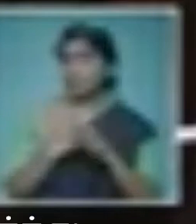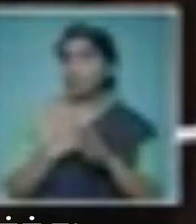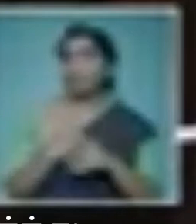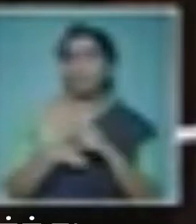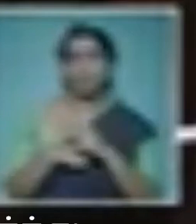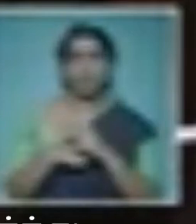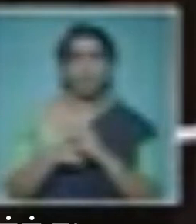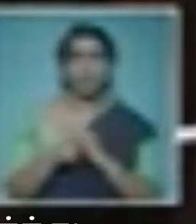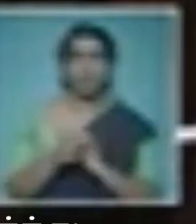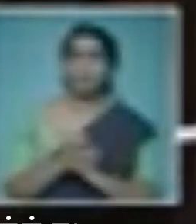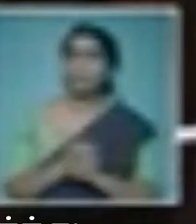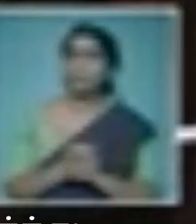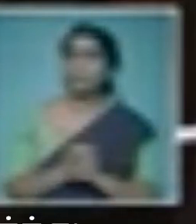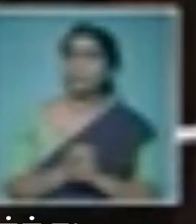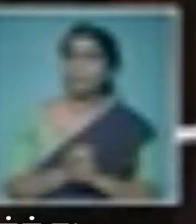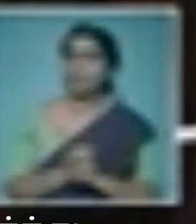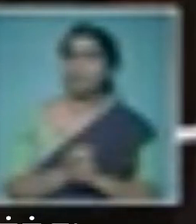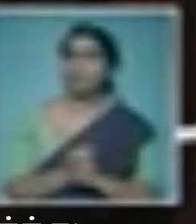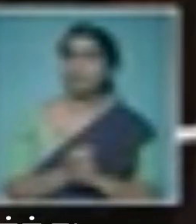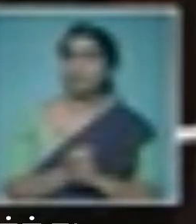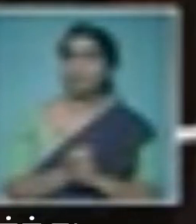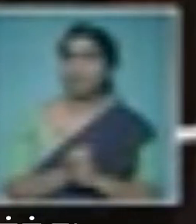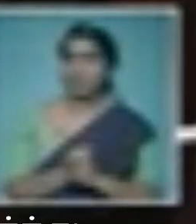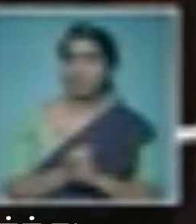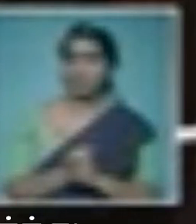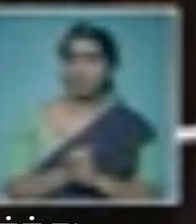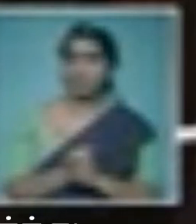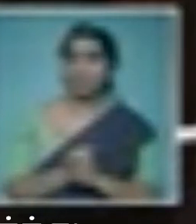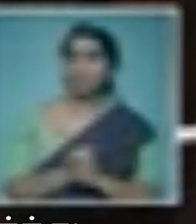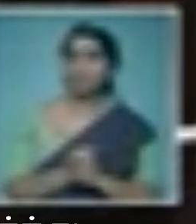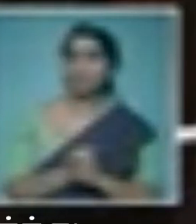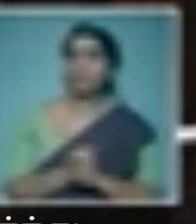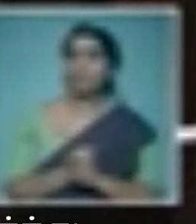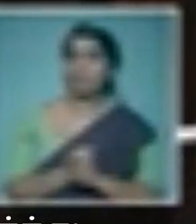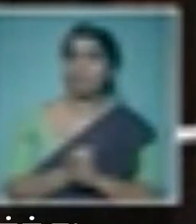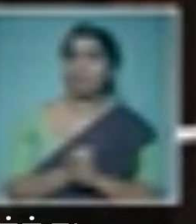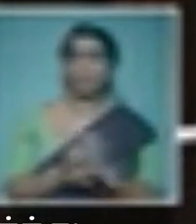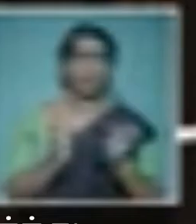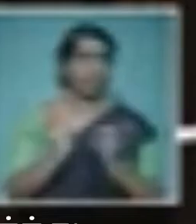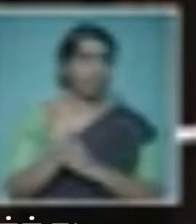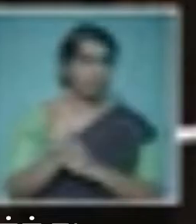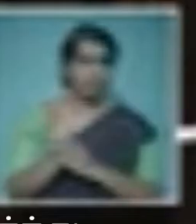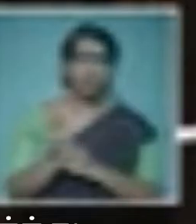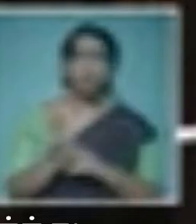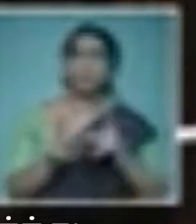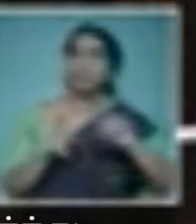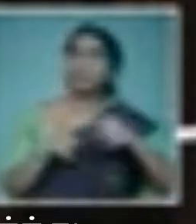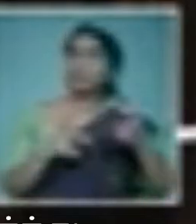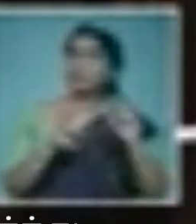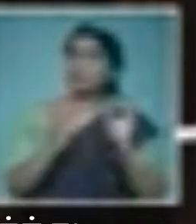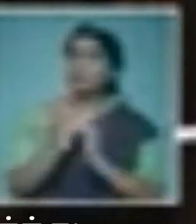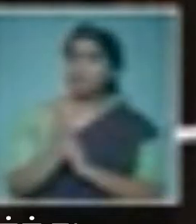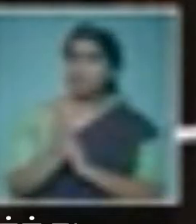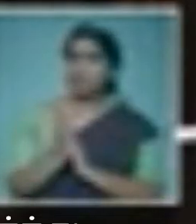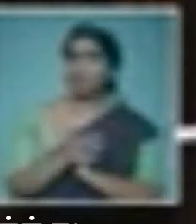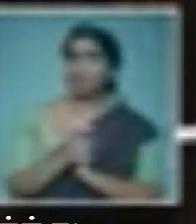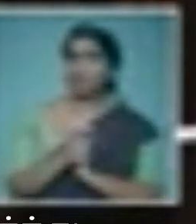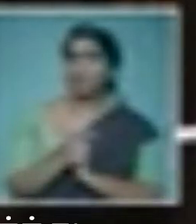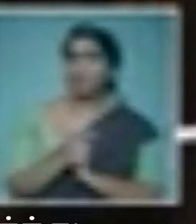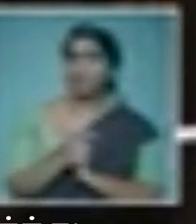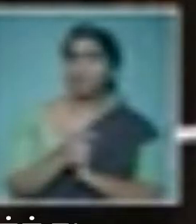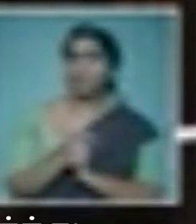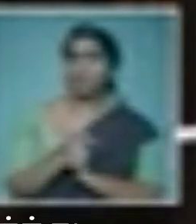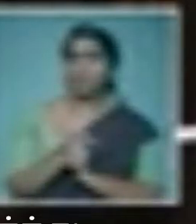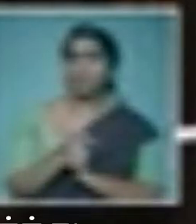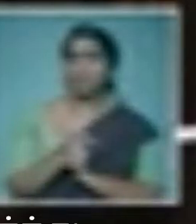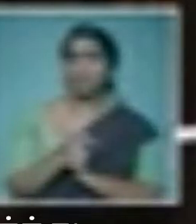reducing post harvest crop losses and improvement then ekata committee wak pat karala dena ita passe gat pat karala dena thawa committee wak royalty